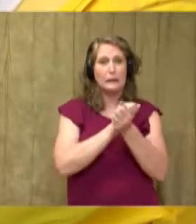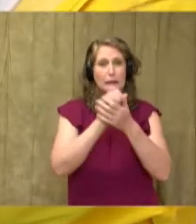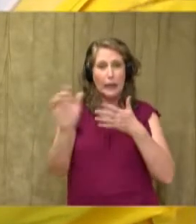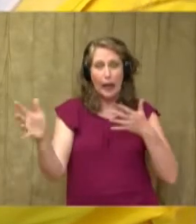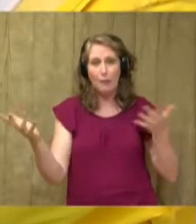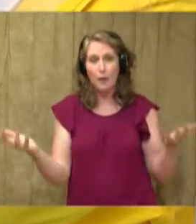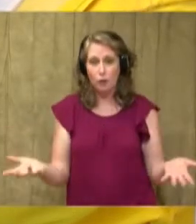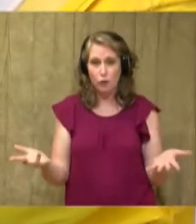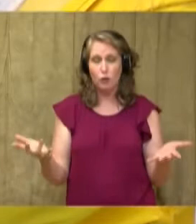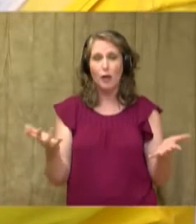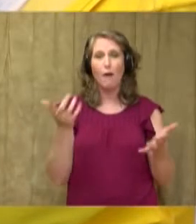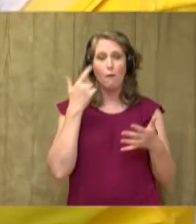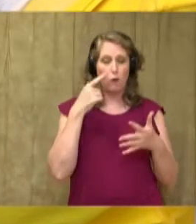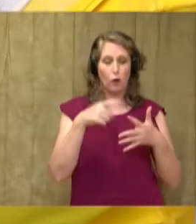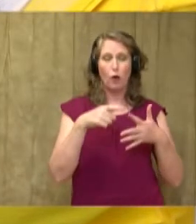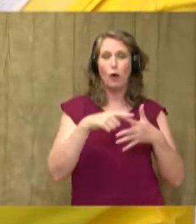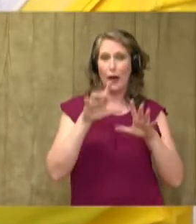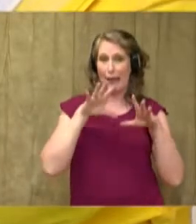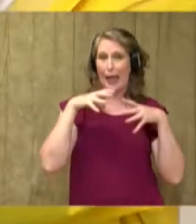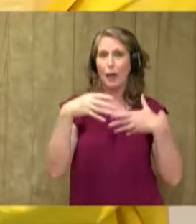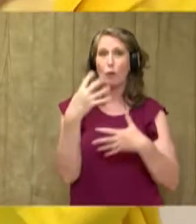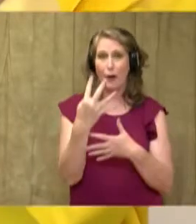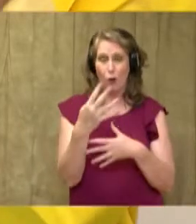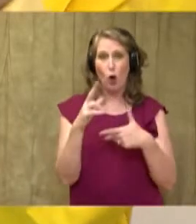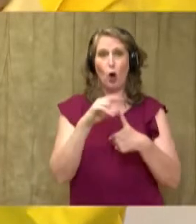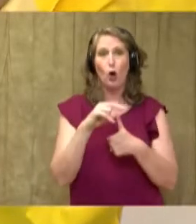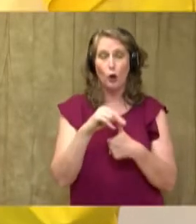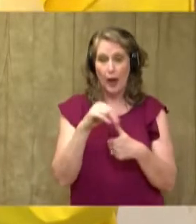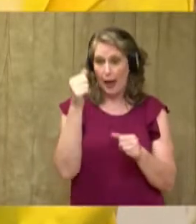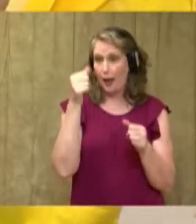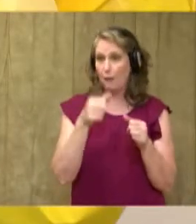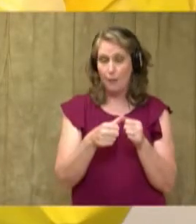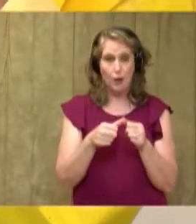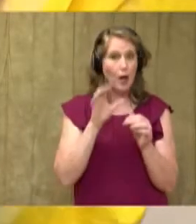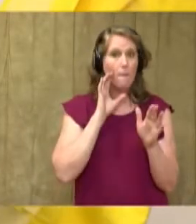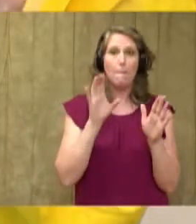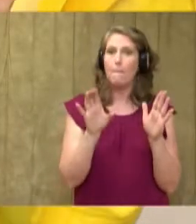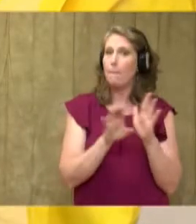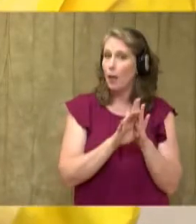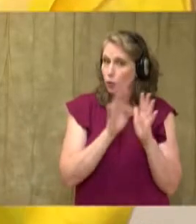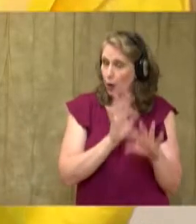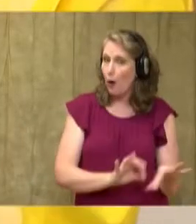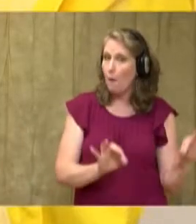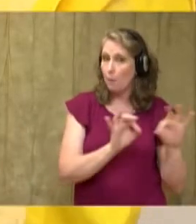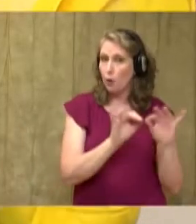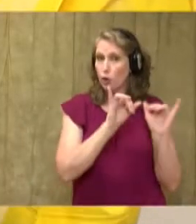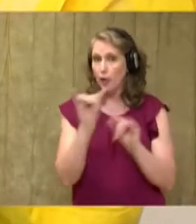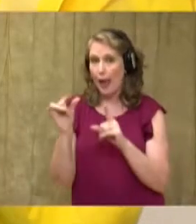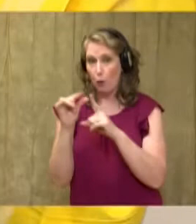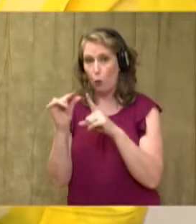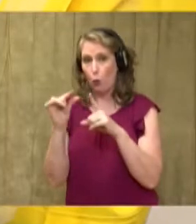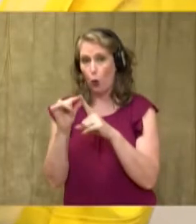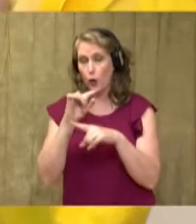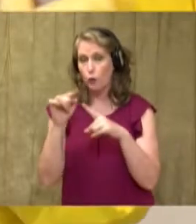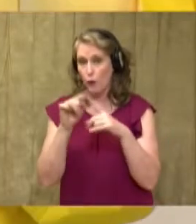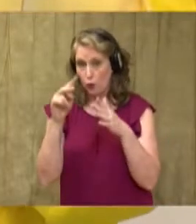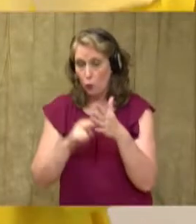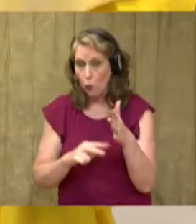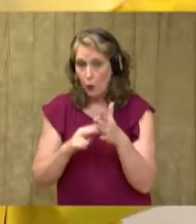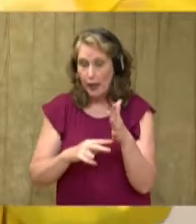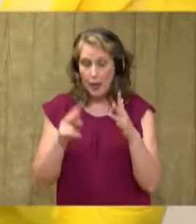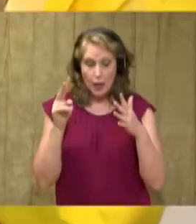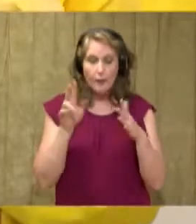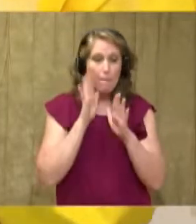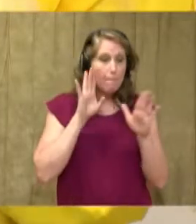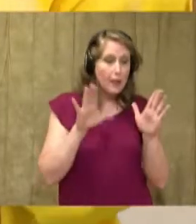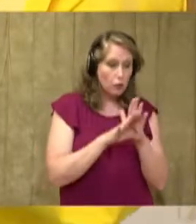is in like a category 4 hurricane. And remember, pictures are just as important as words whenever we are reading. We can get